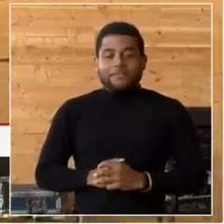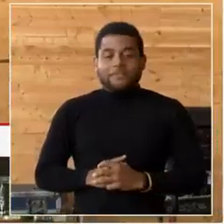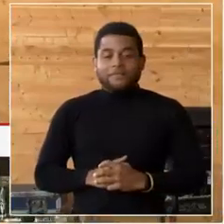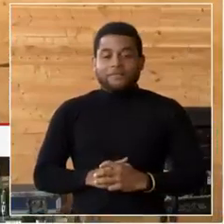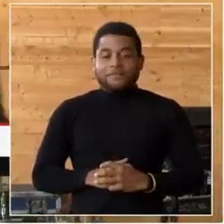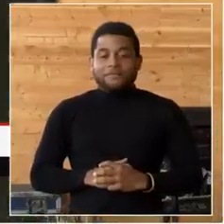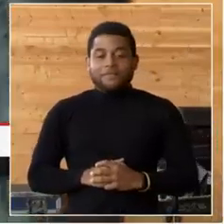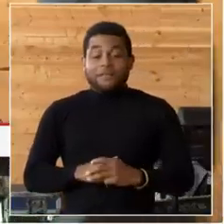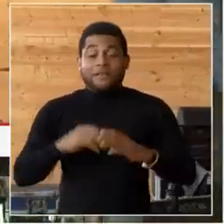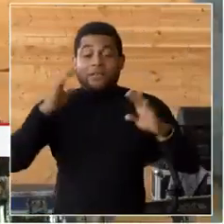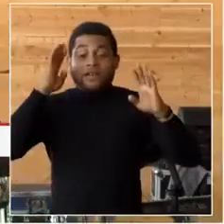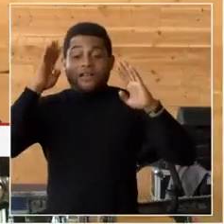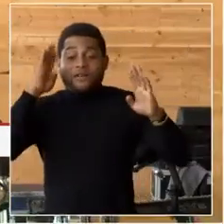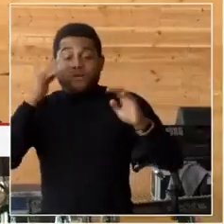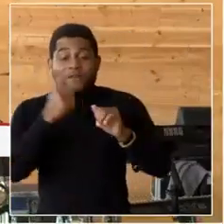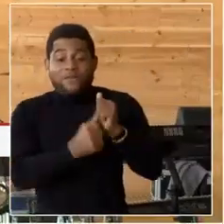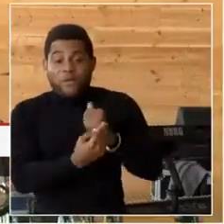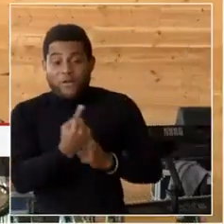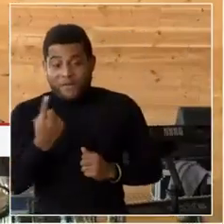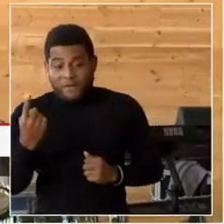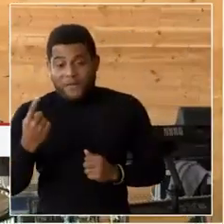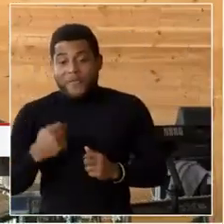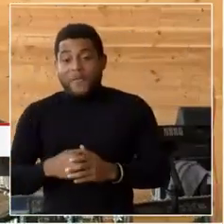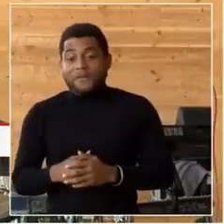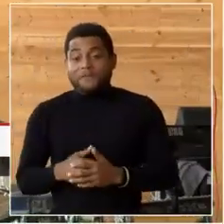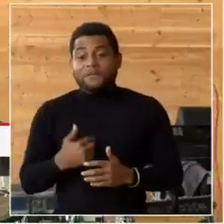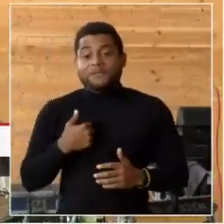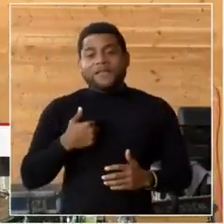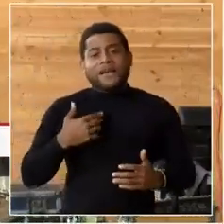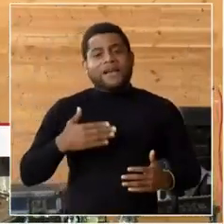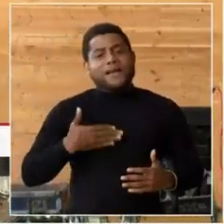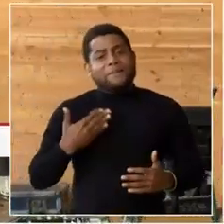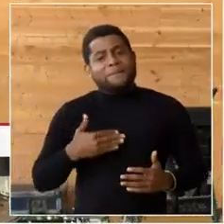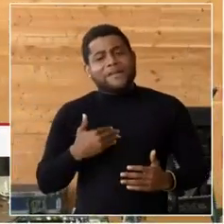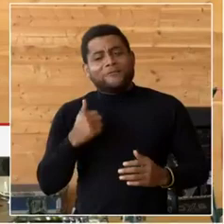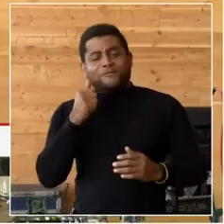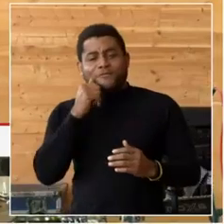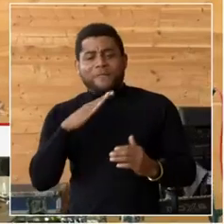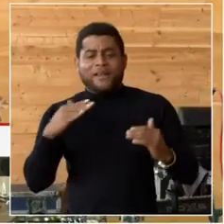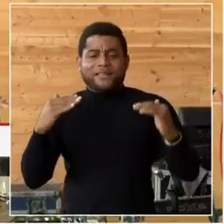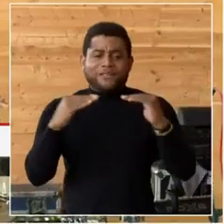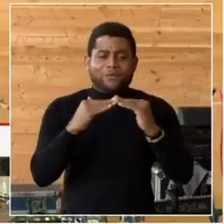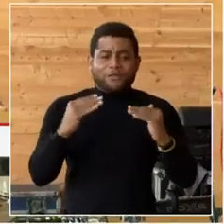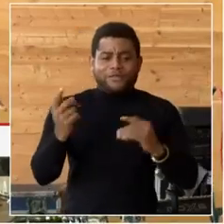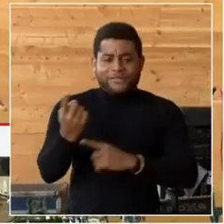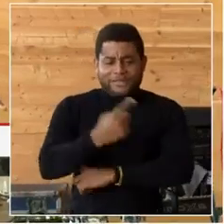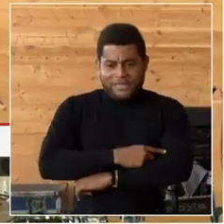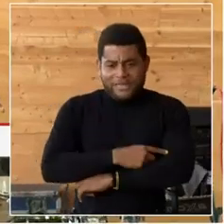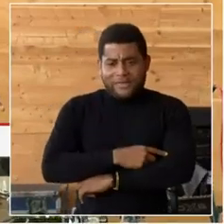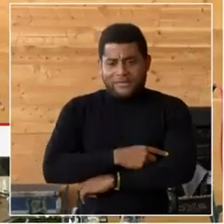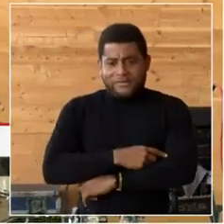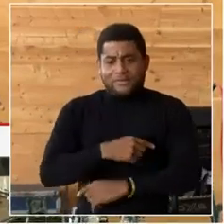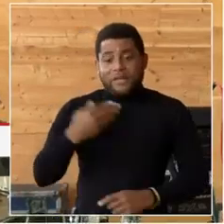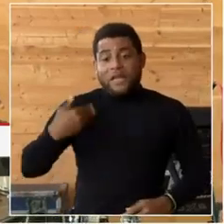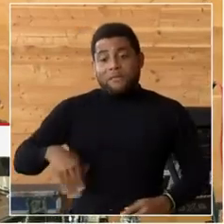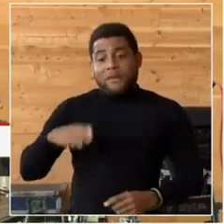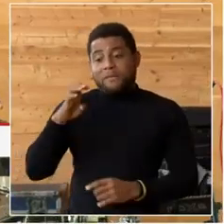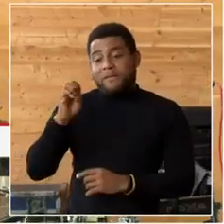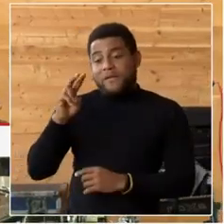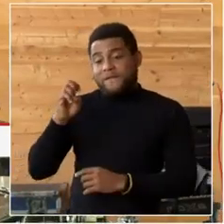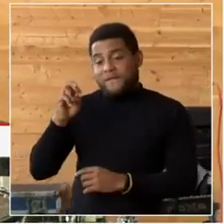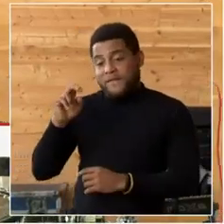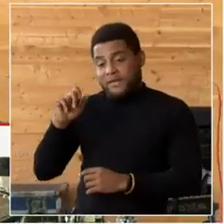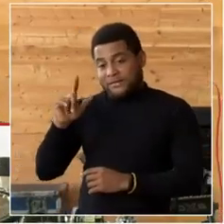Greetings, everyone. Happy Women's Equality Day. I'm Beverly Bond, and I